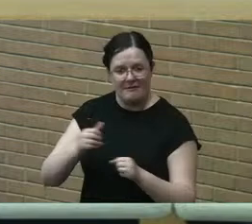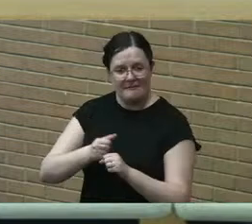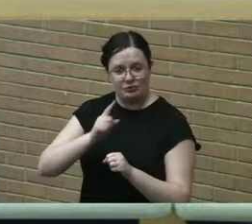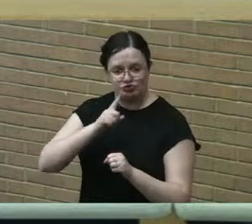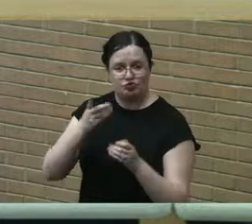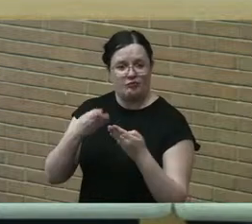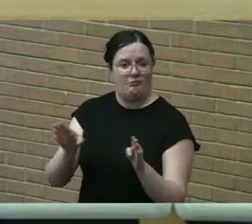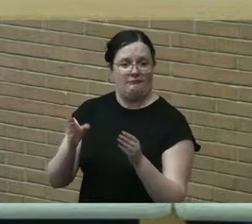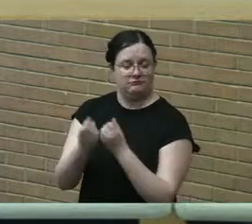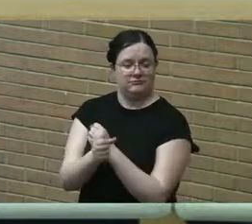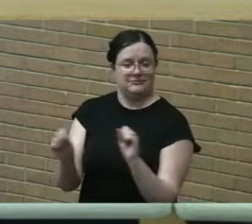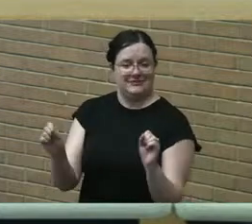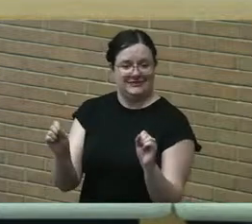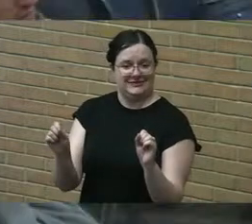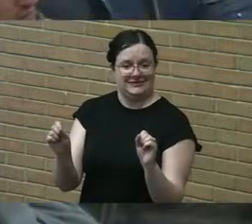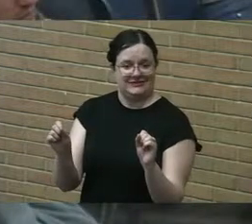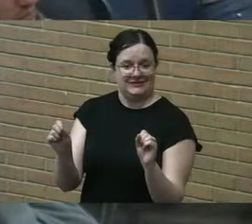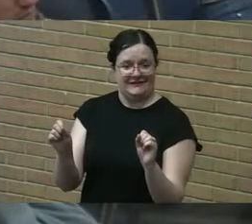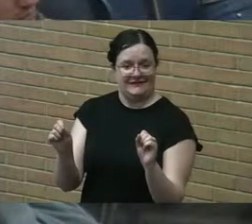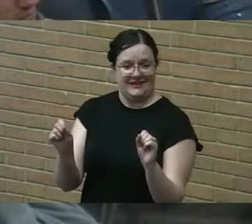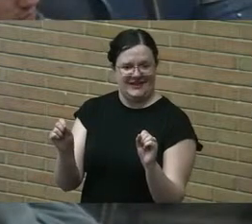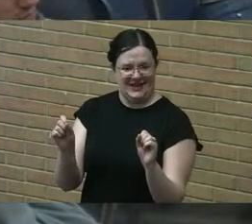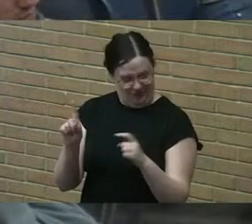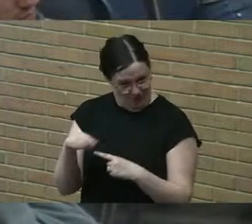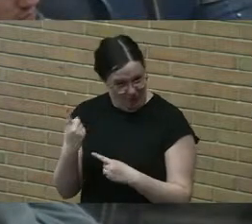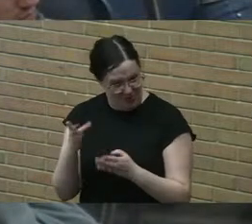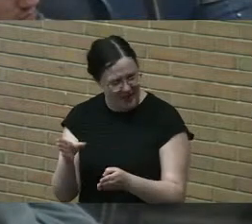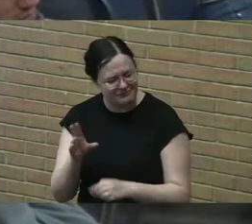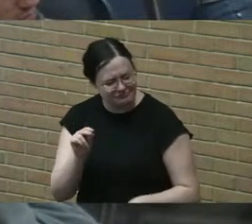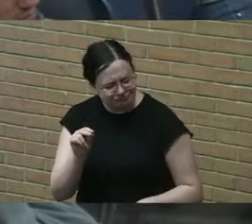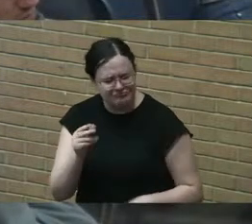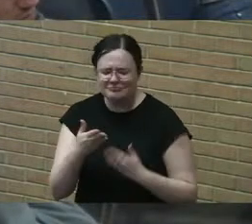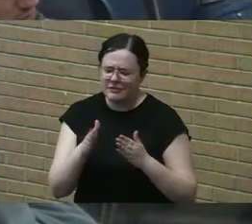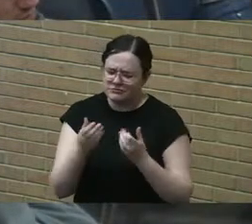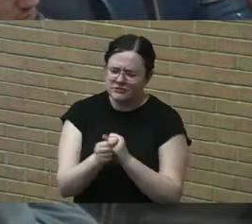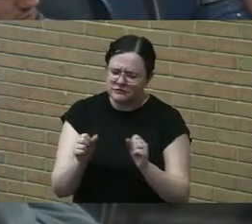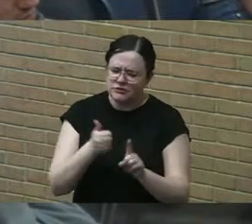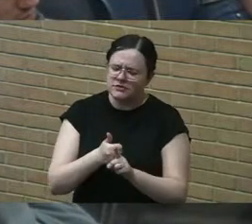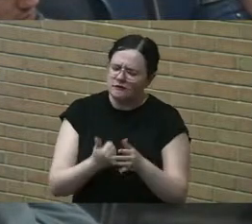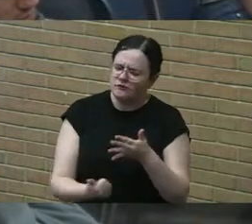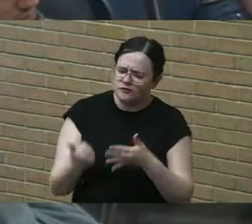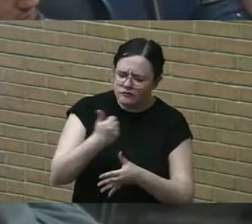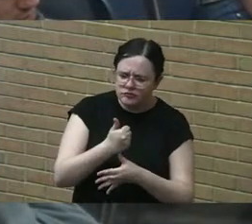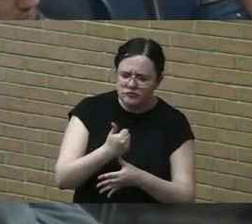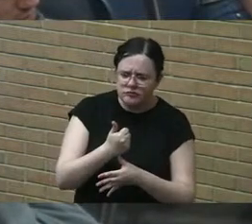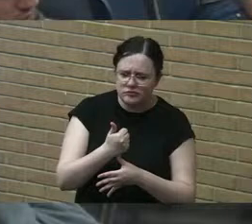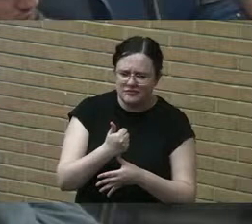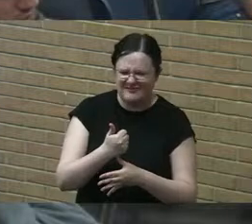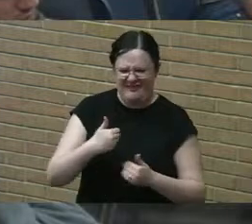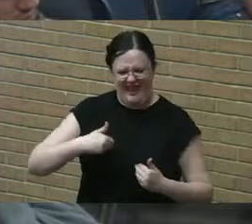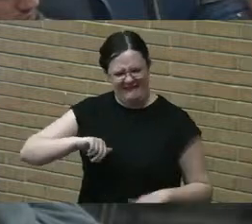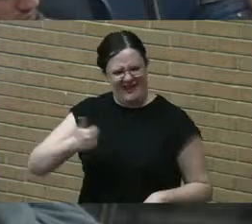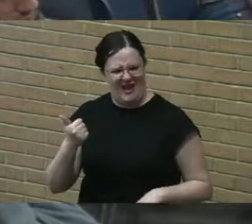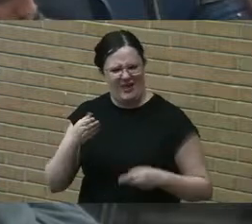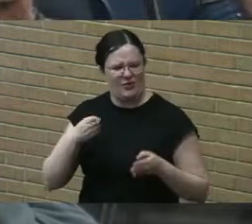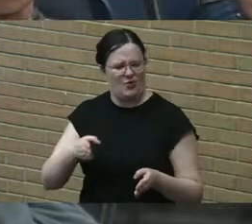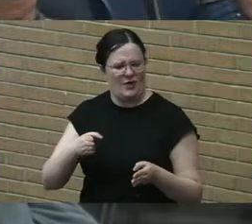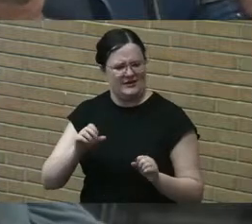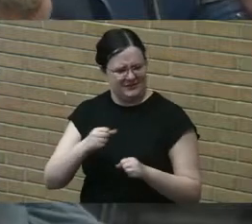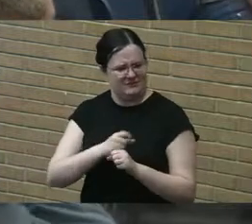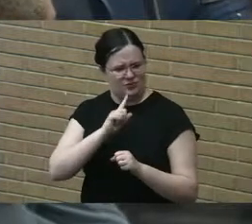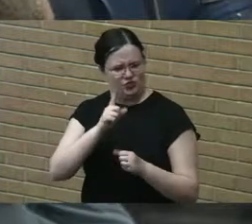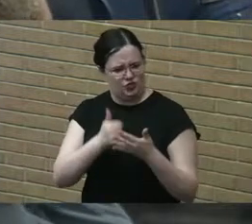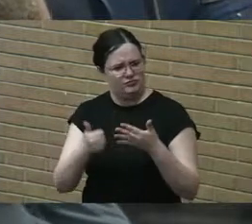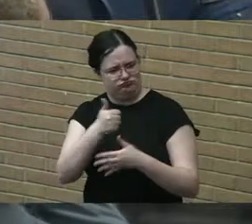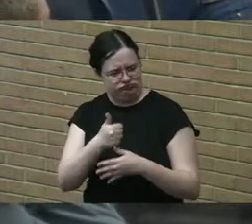public safety, which absolutely is a priority, is reflected in the work that we